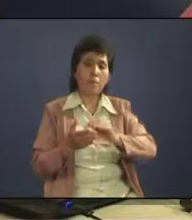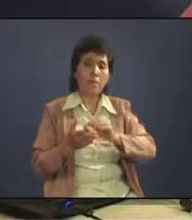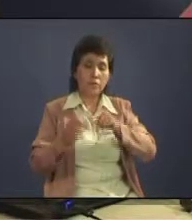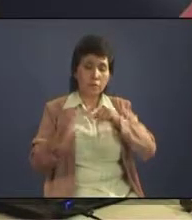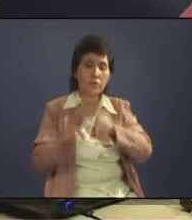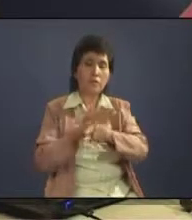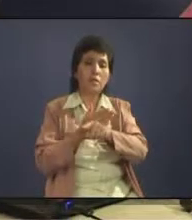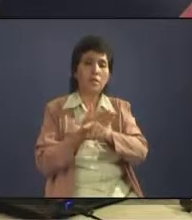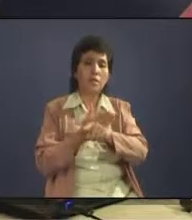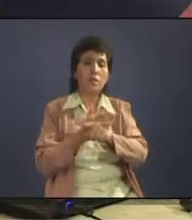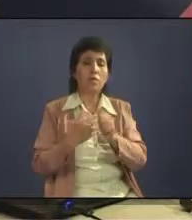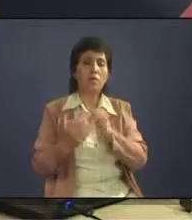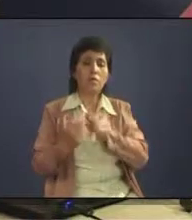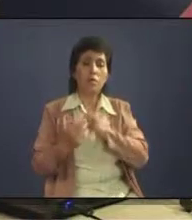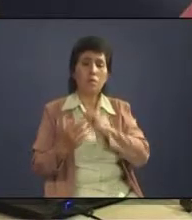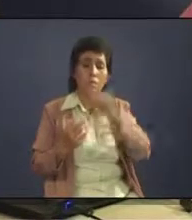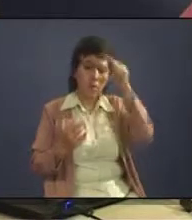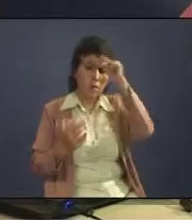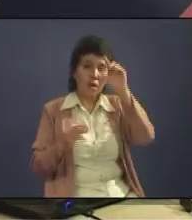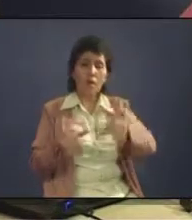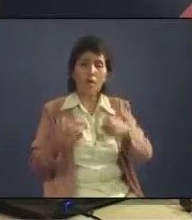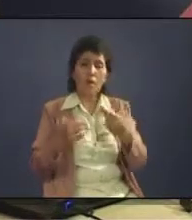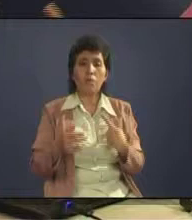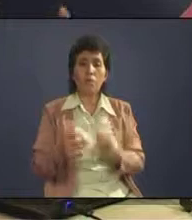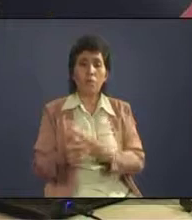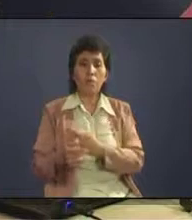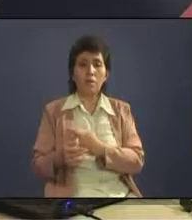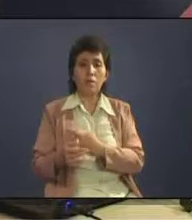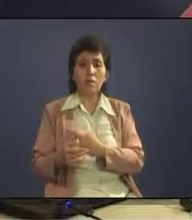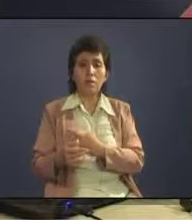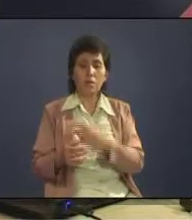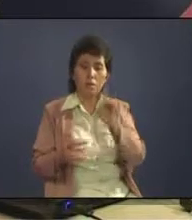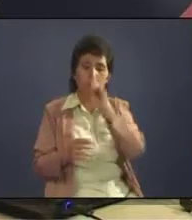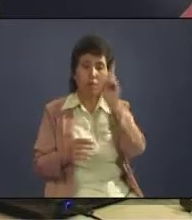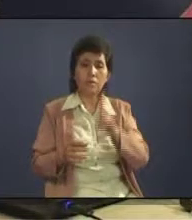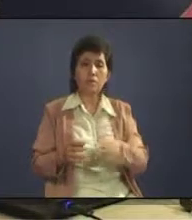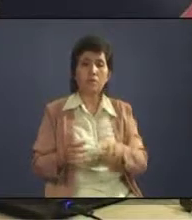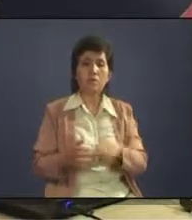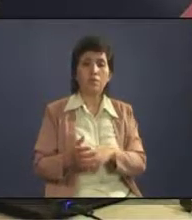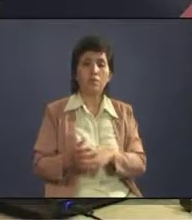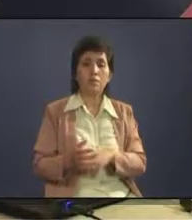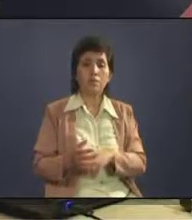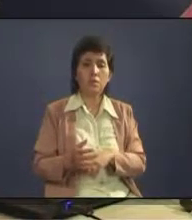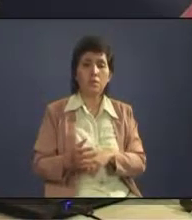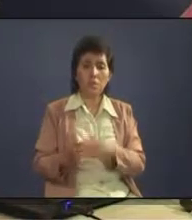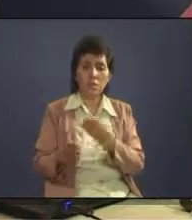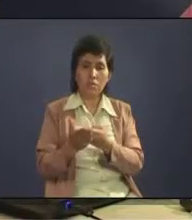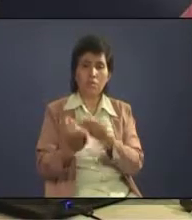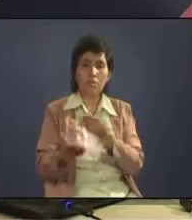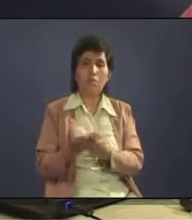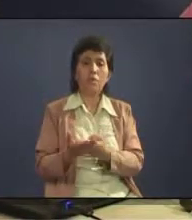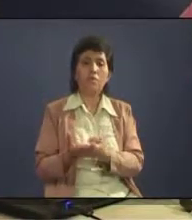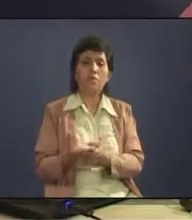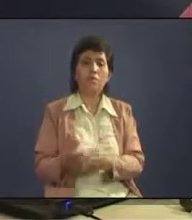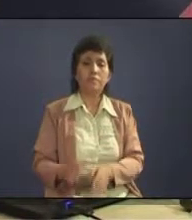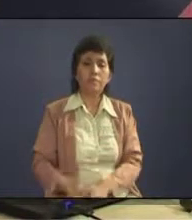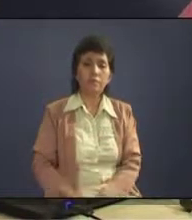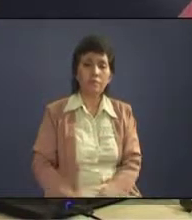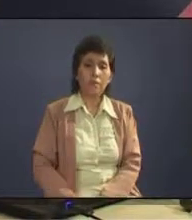brother, okay? How are we going to just try to look at in that movie? It's quite nice,